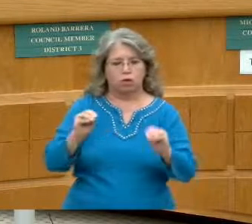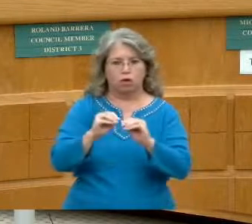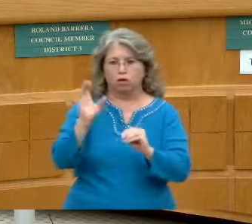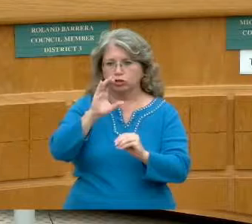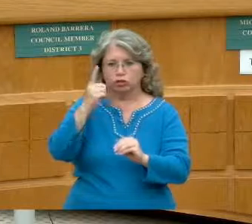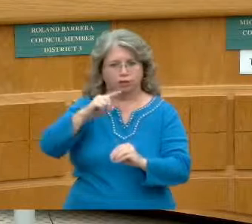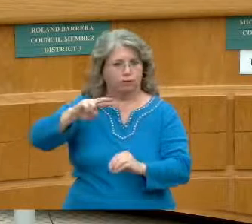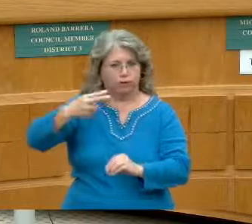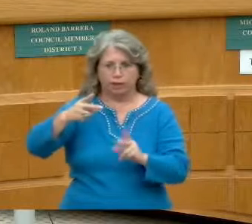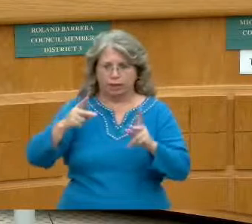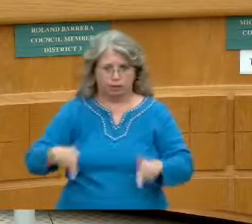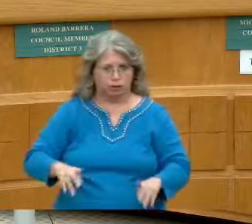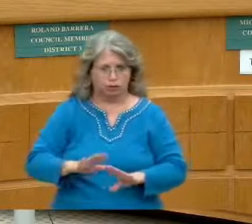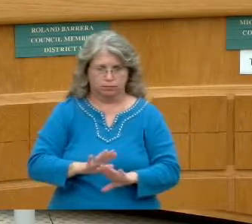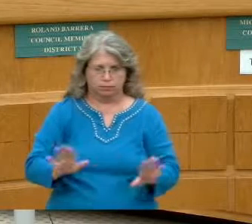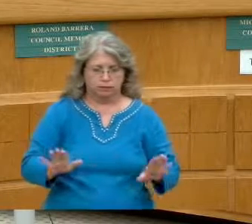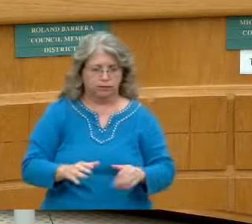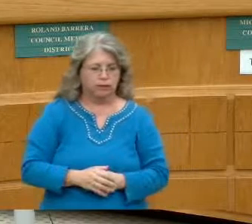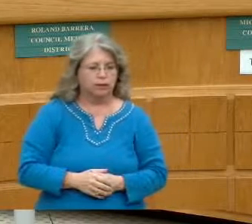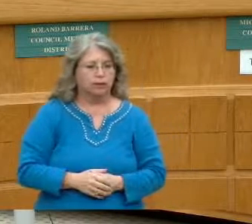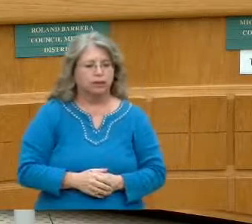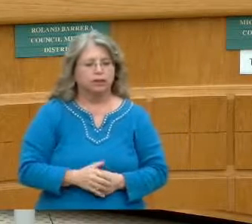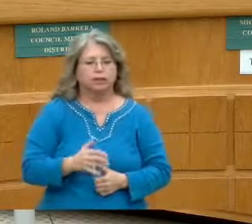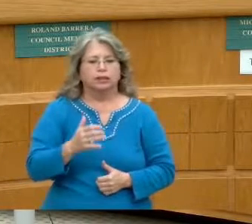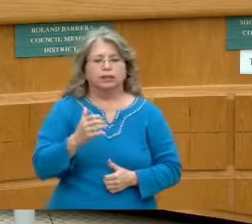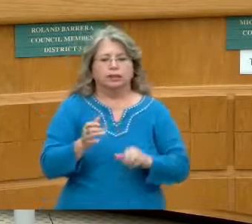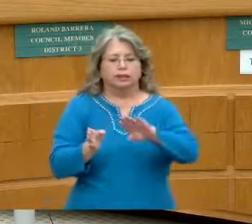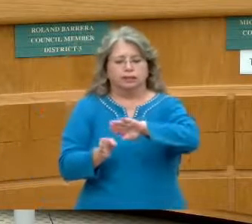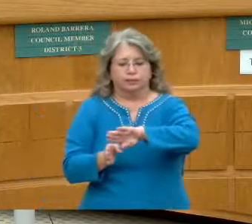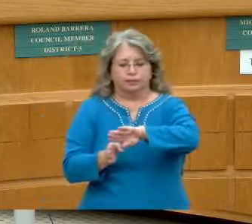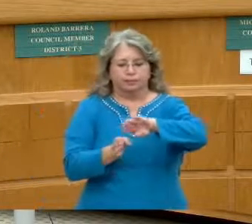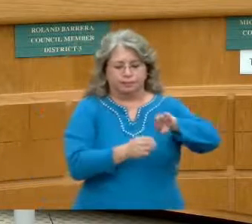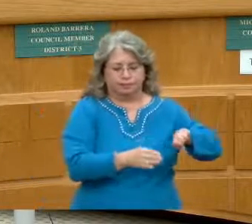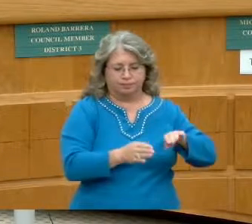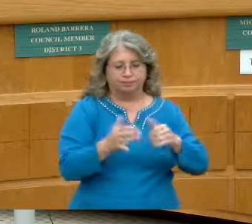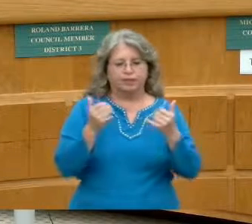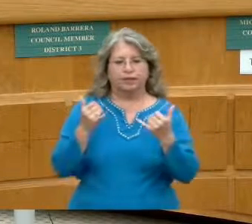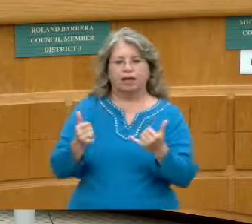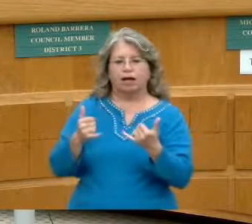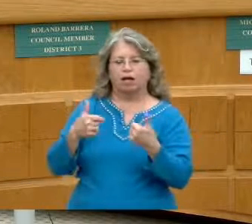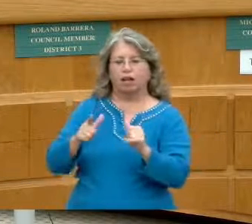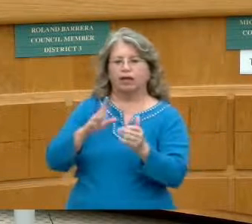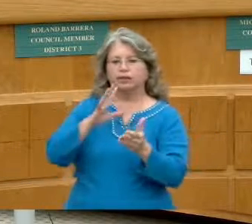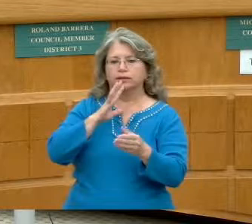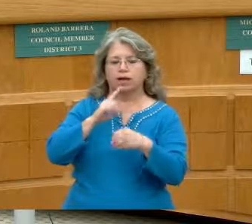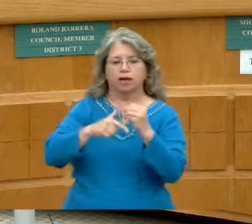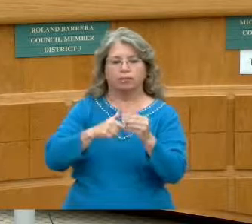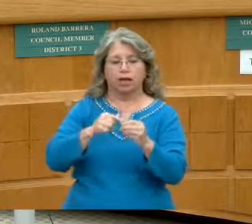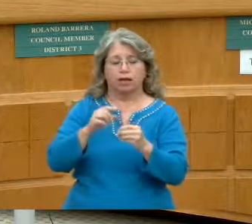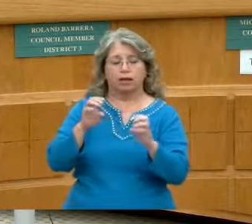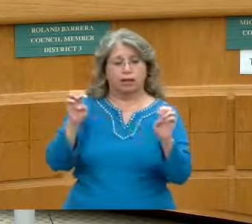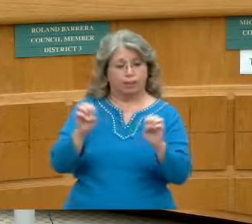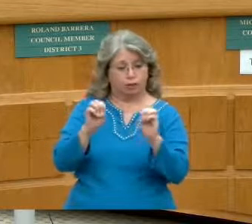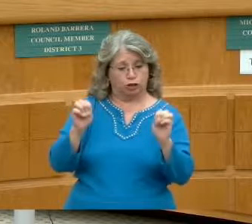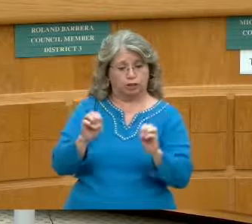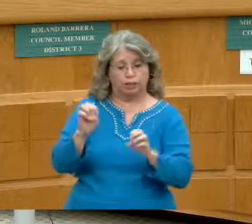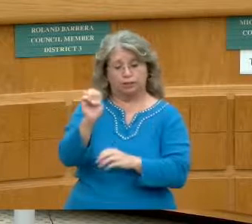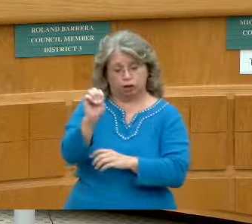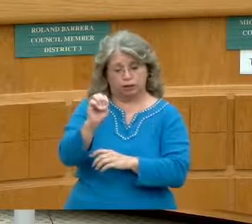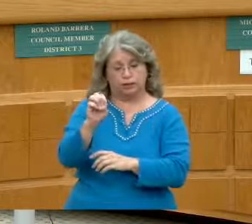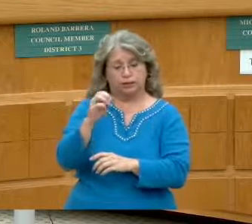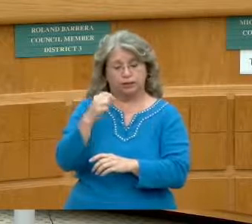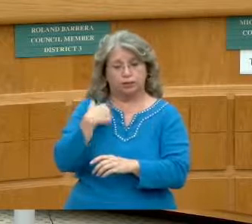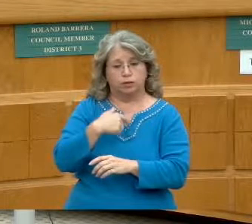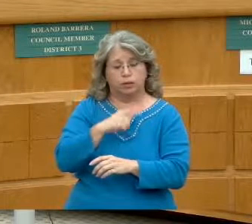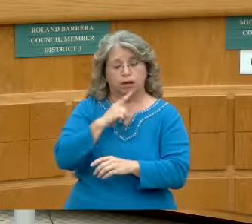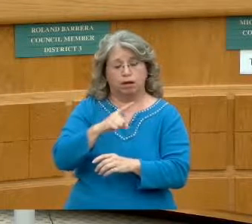else. So let's pivot as we talk about the emergency that is at hand, and that emergency